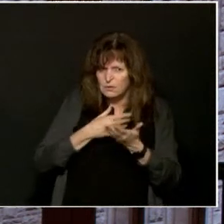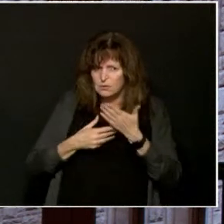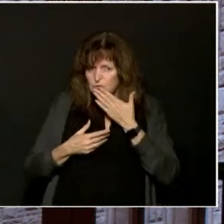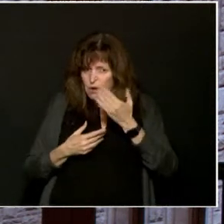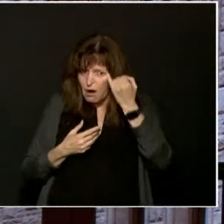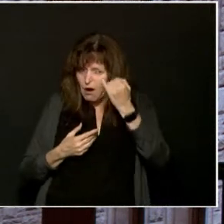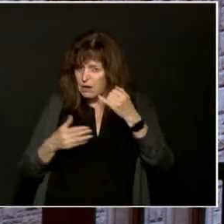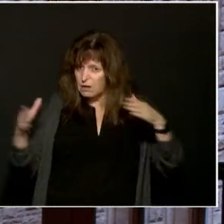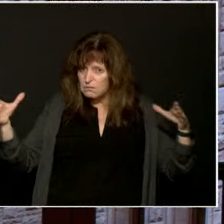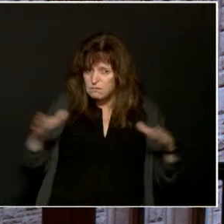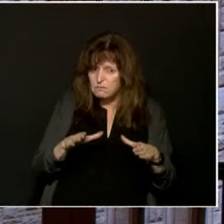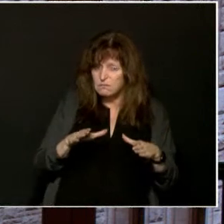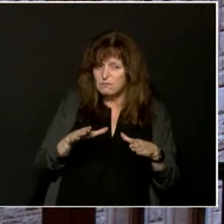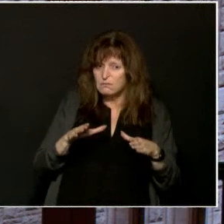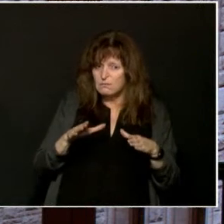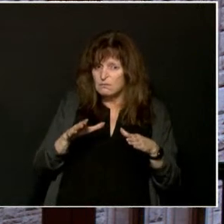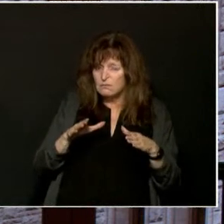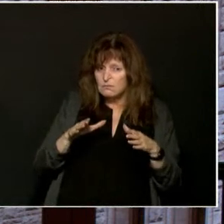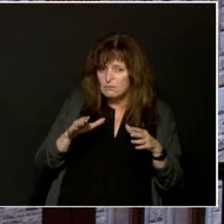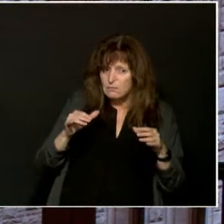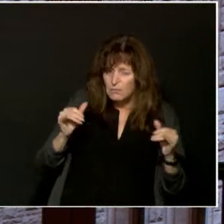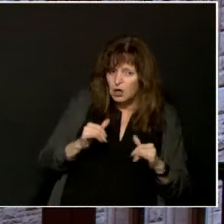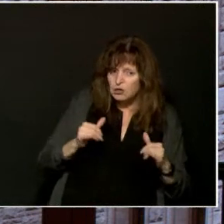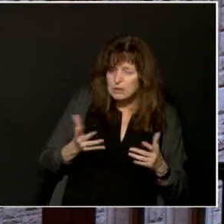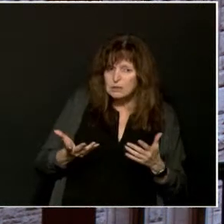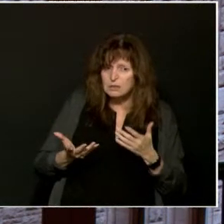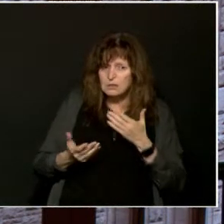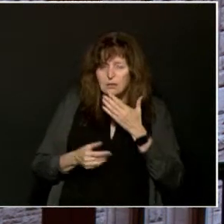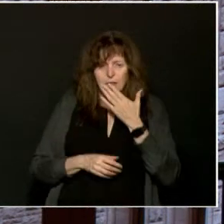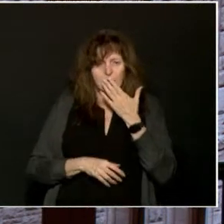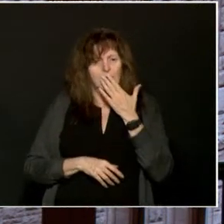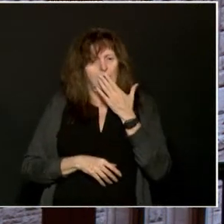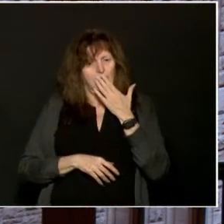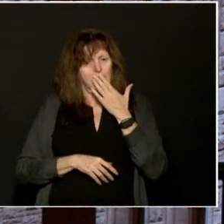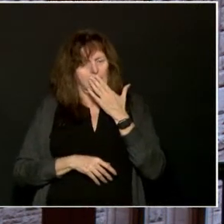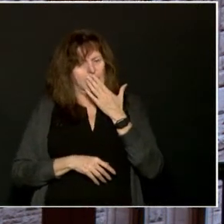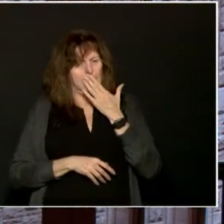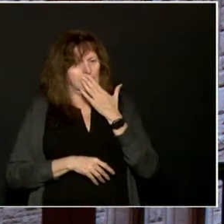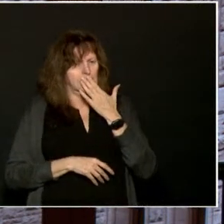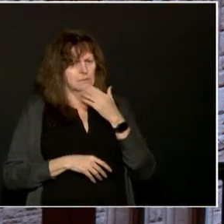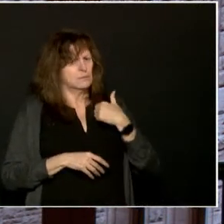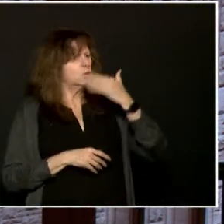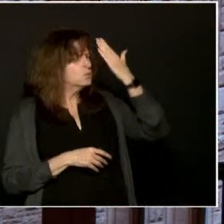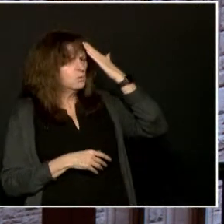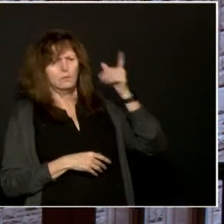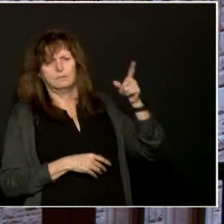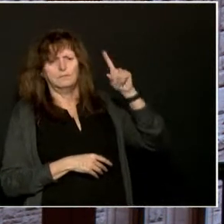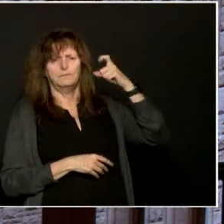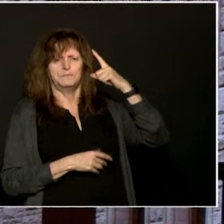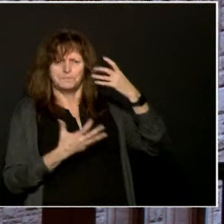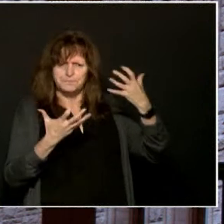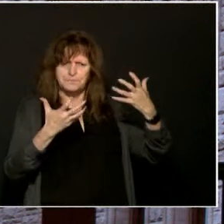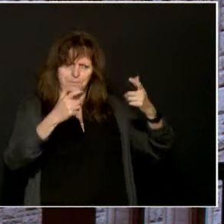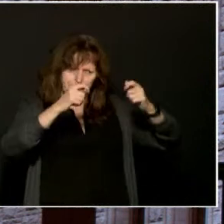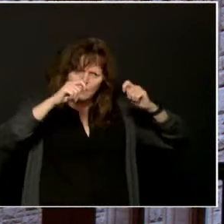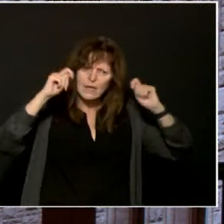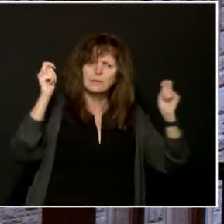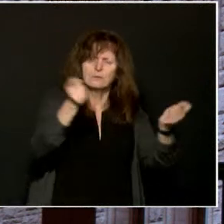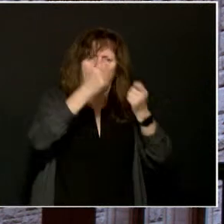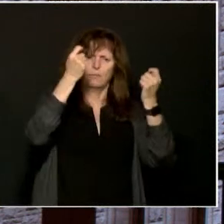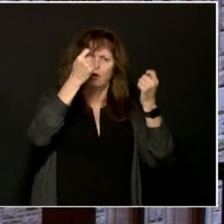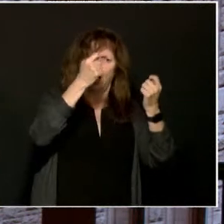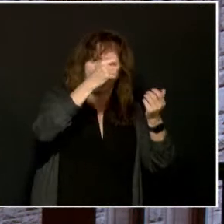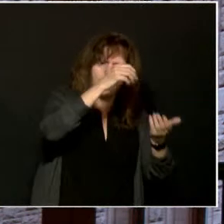So I understand this is something I know that the Premier is very wanting to do, I think, because it's been a tough year for students in